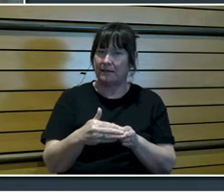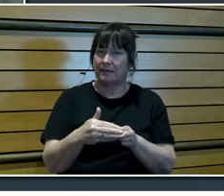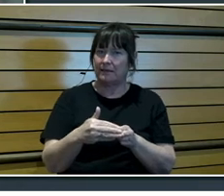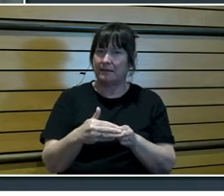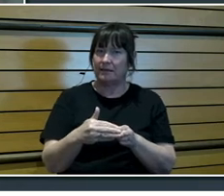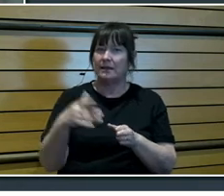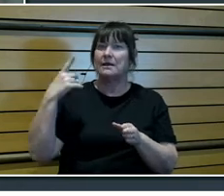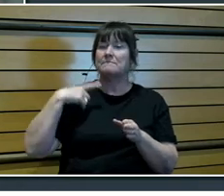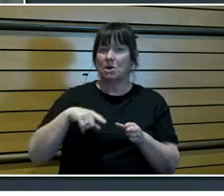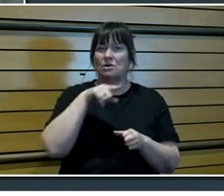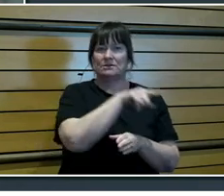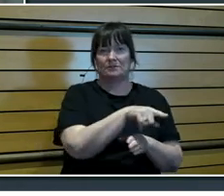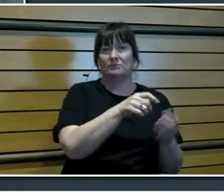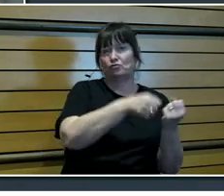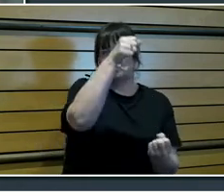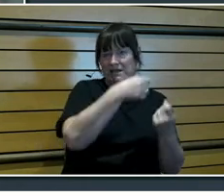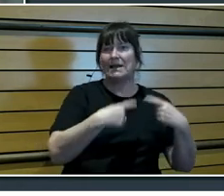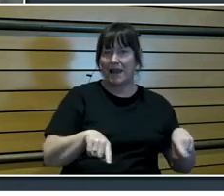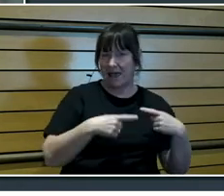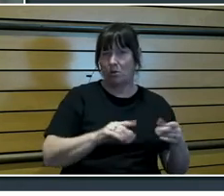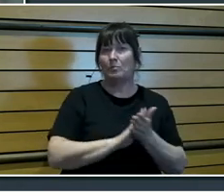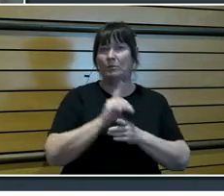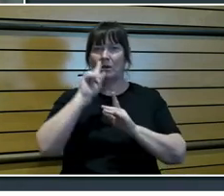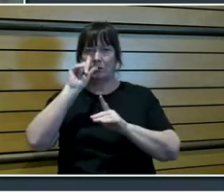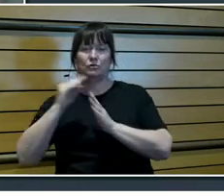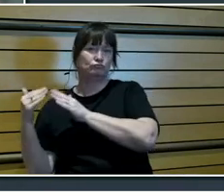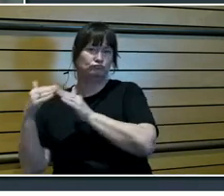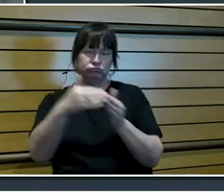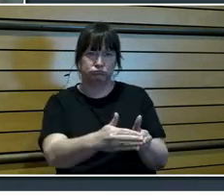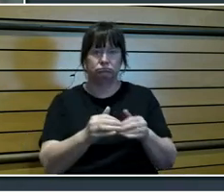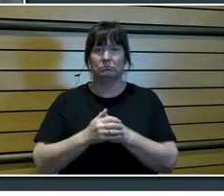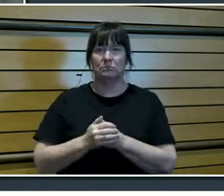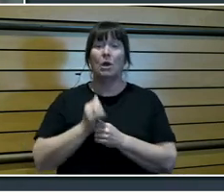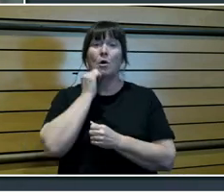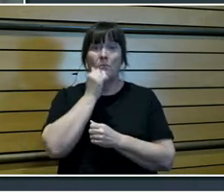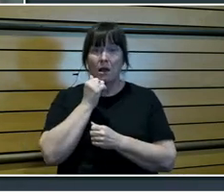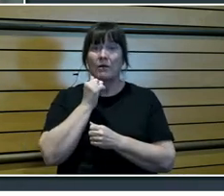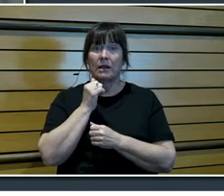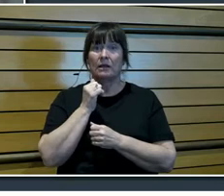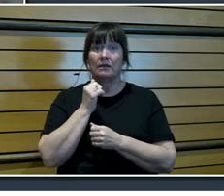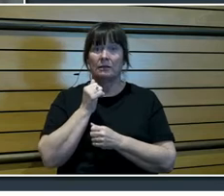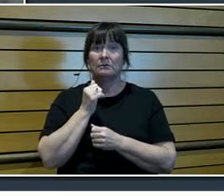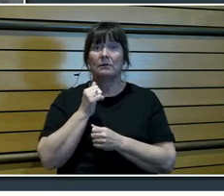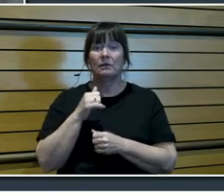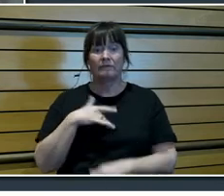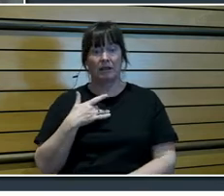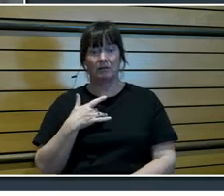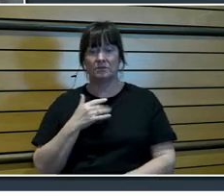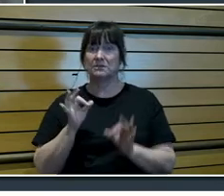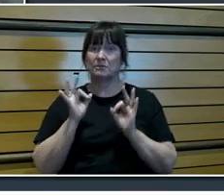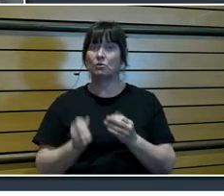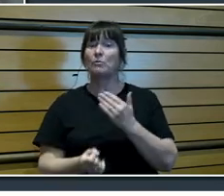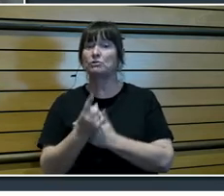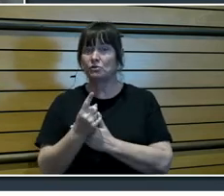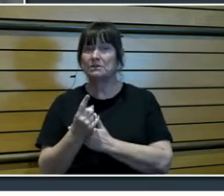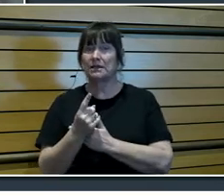mechanism of Te Tiriti signed in 1840, which I believe the Māori genuinely believe was a unique opportunity that